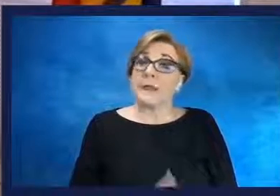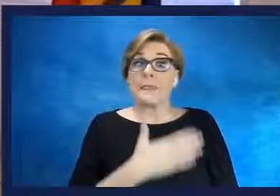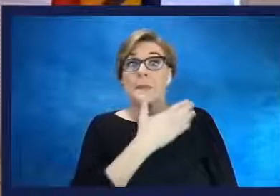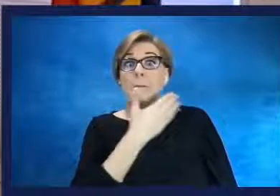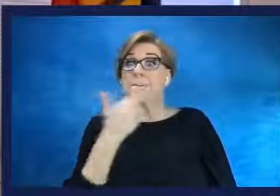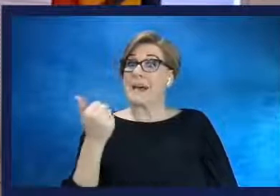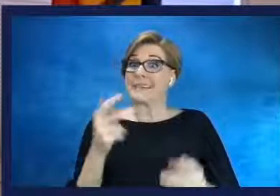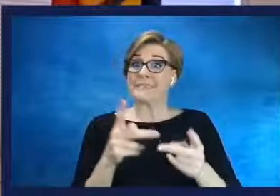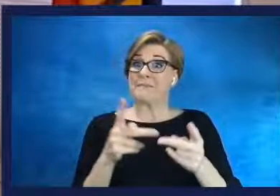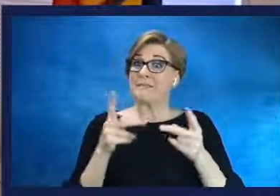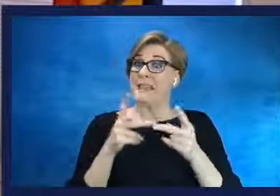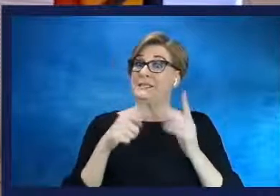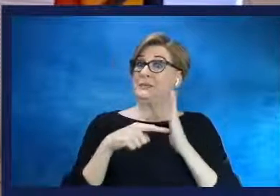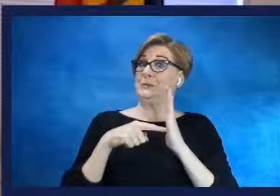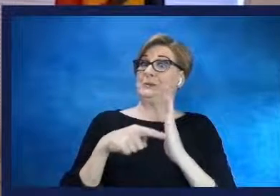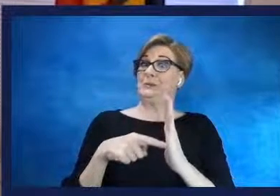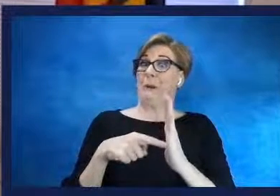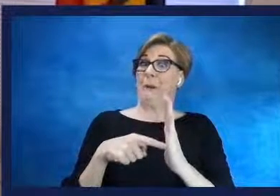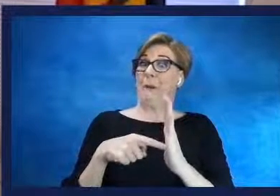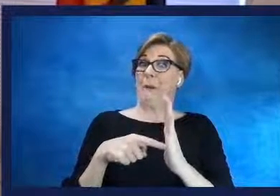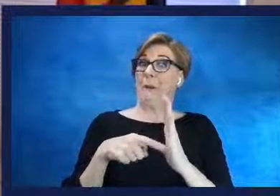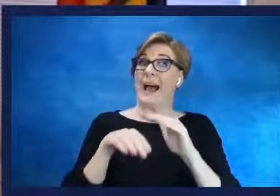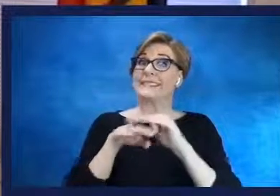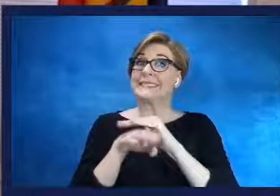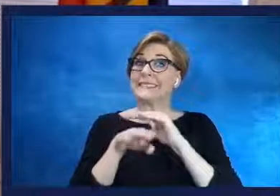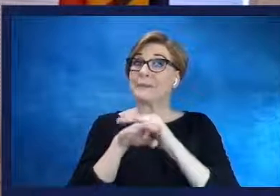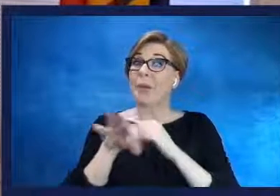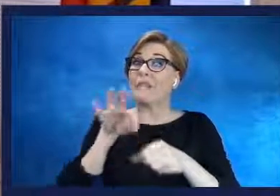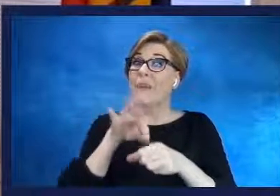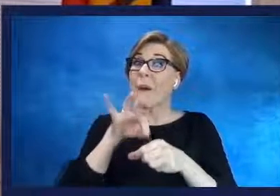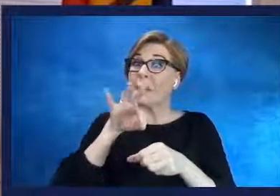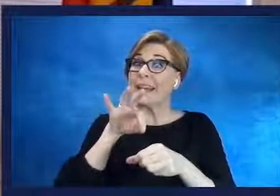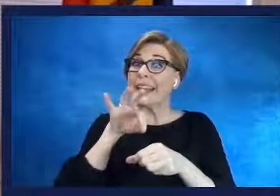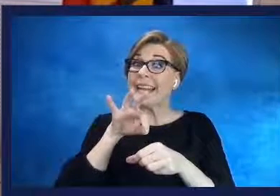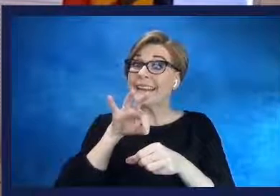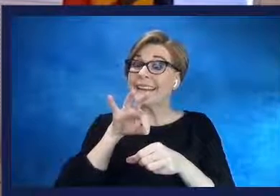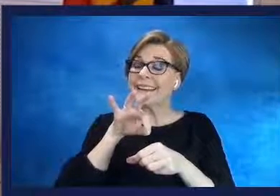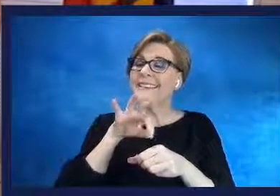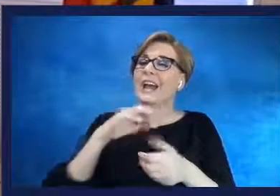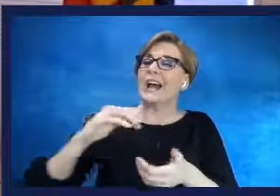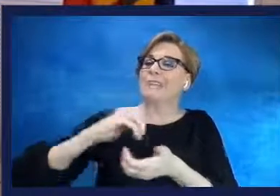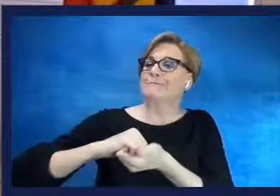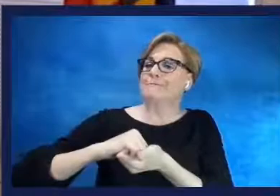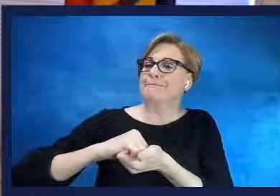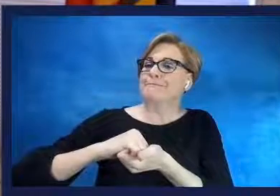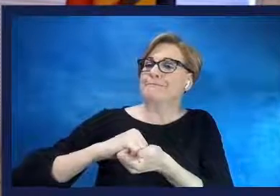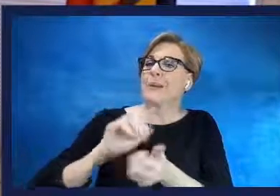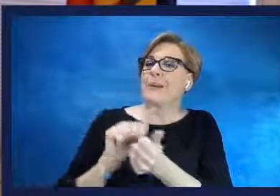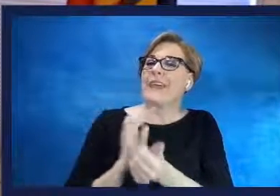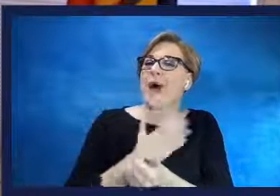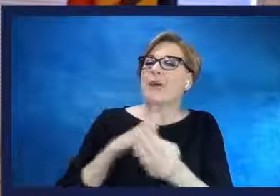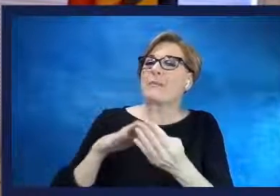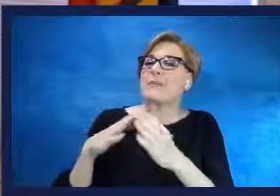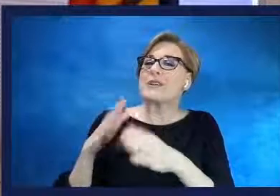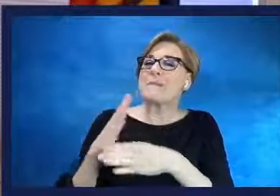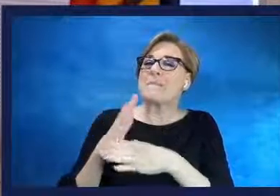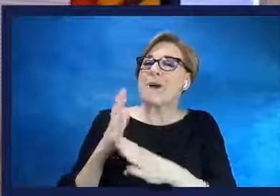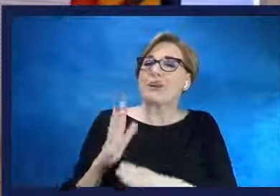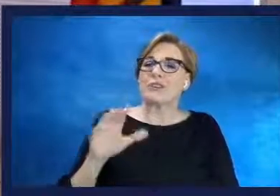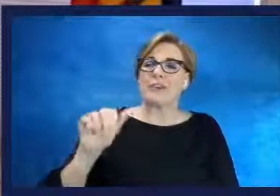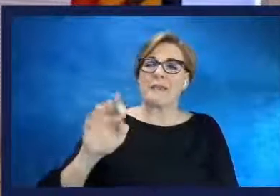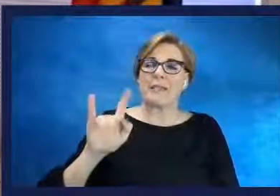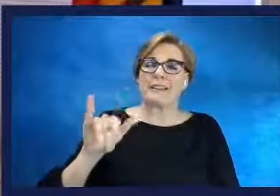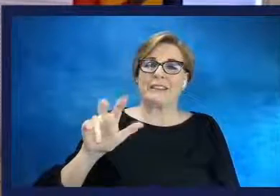go through and describe these details than with one of our community partners, Ability 360. With Ray's vast